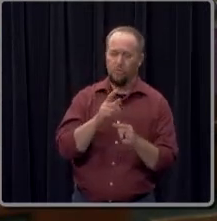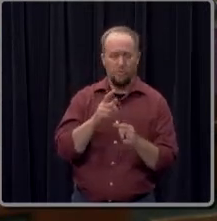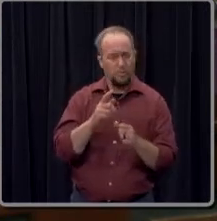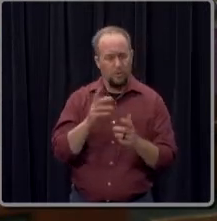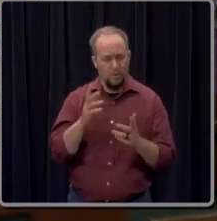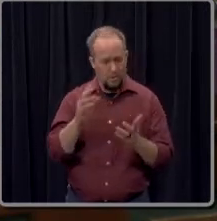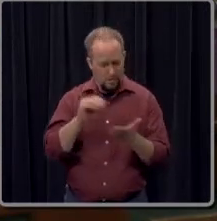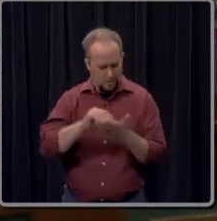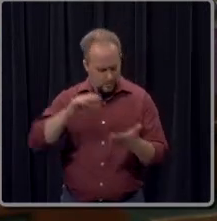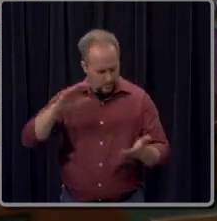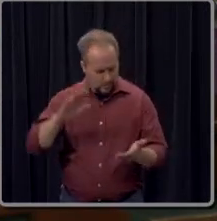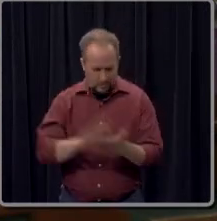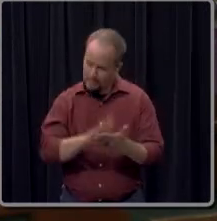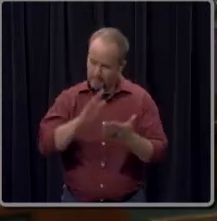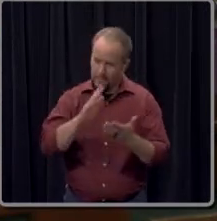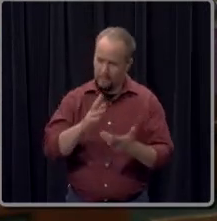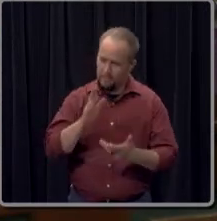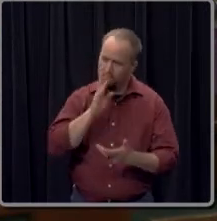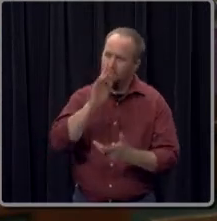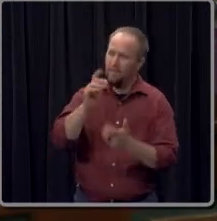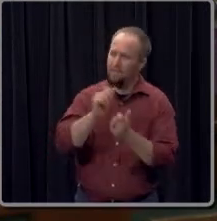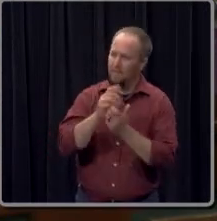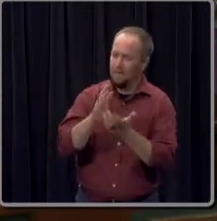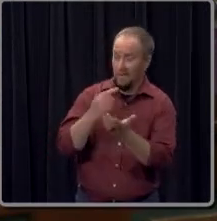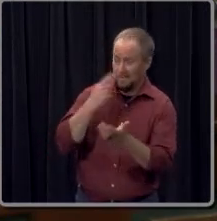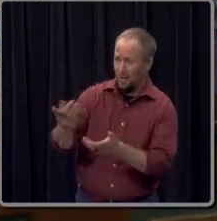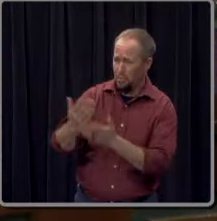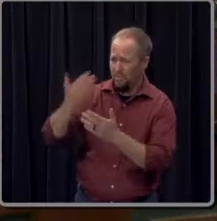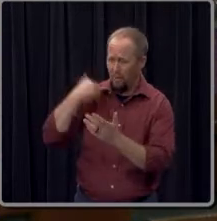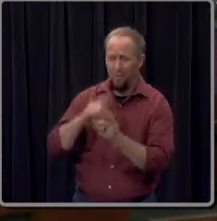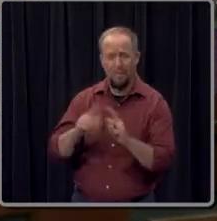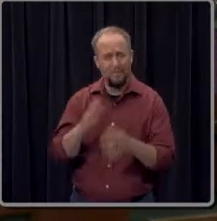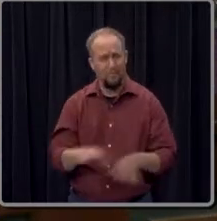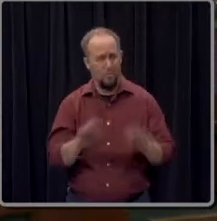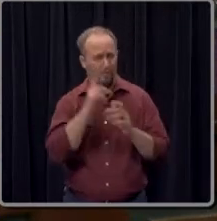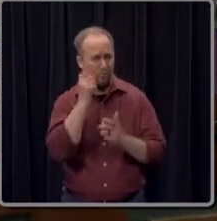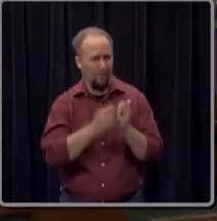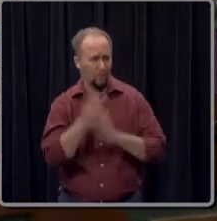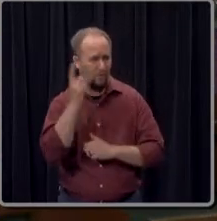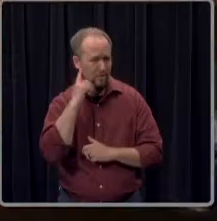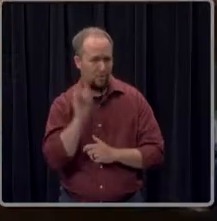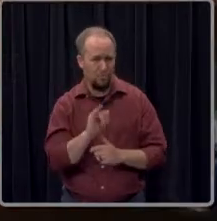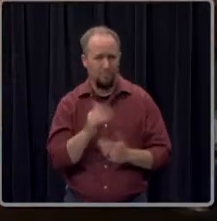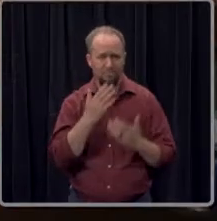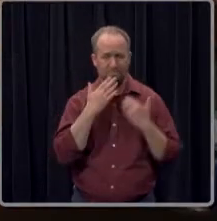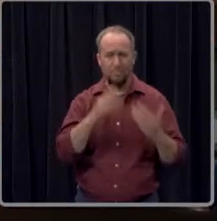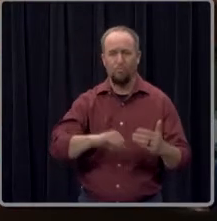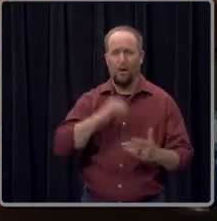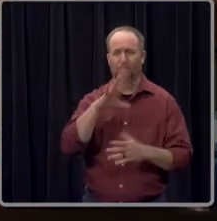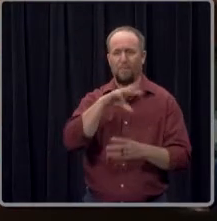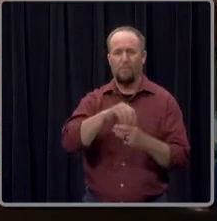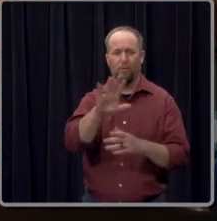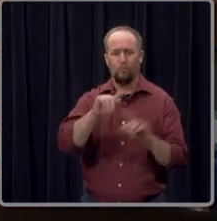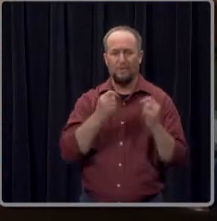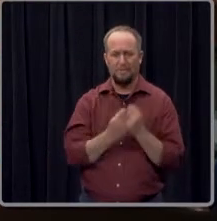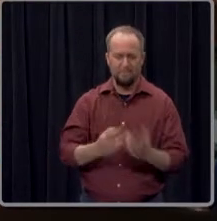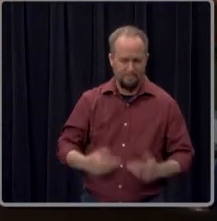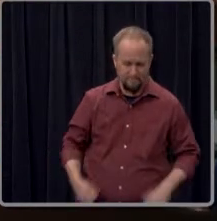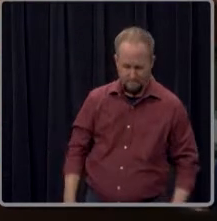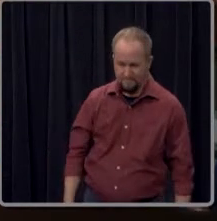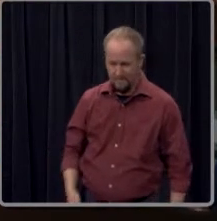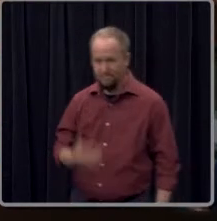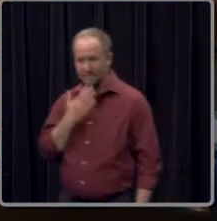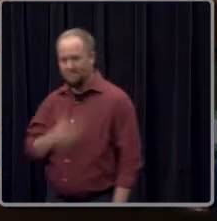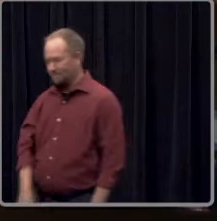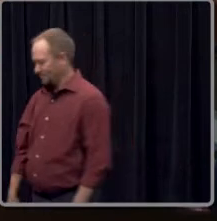the record, because I tell you all that, but it's important for everybody else to hear that as well. Thank you. So I'm proud to be part of your team. Appreciate